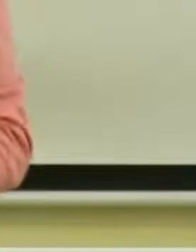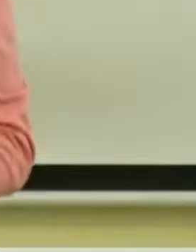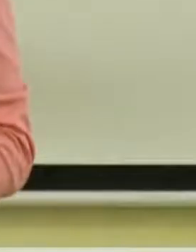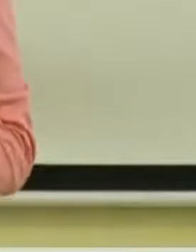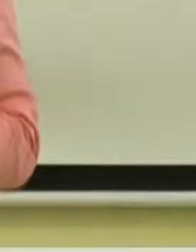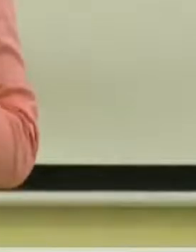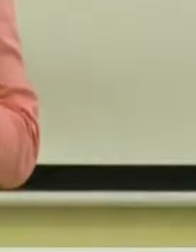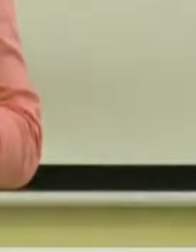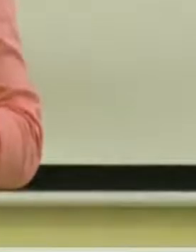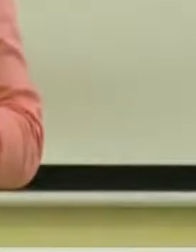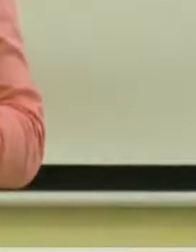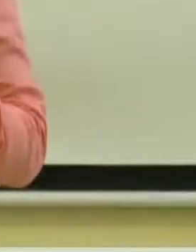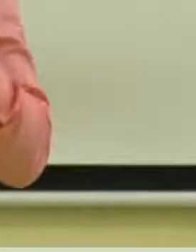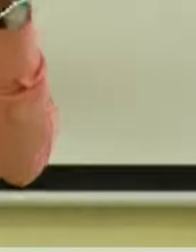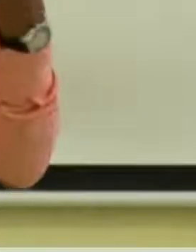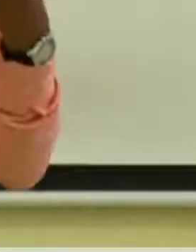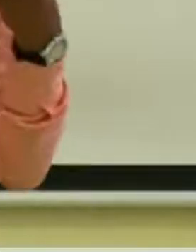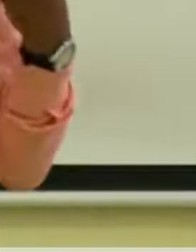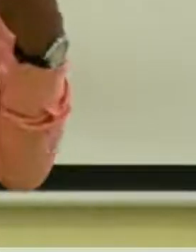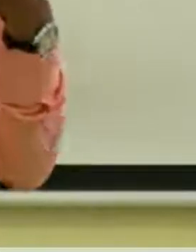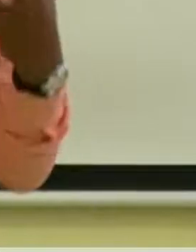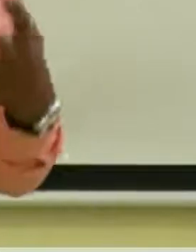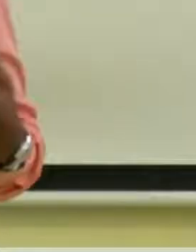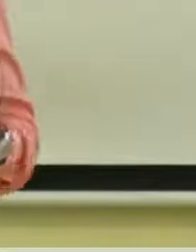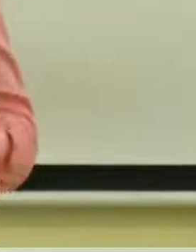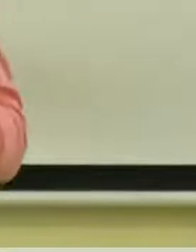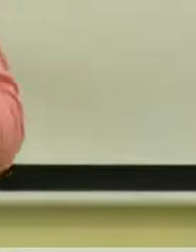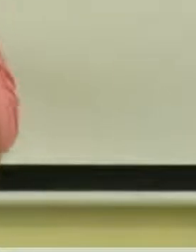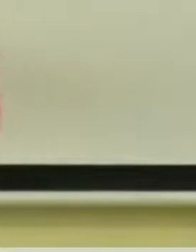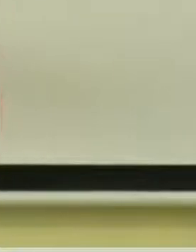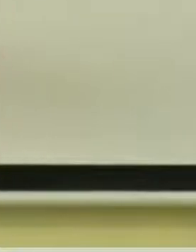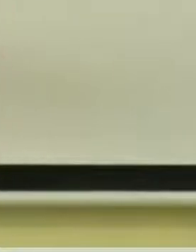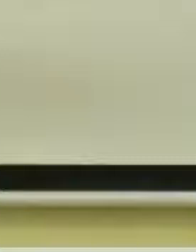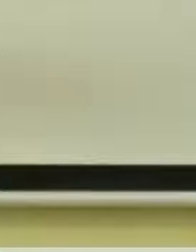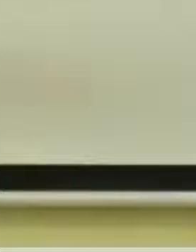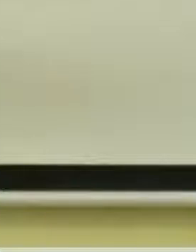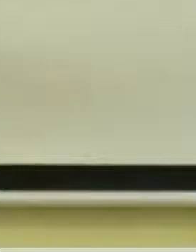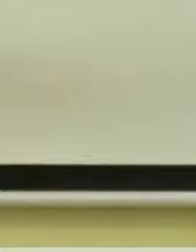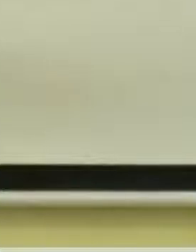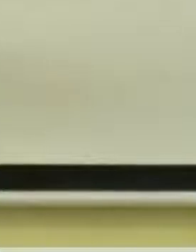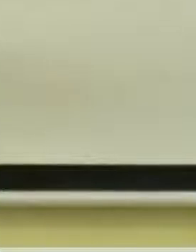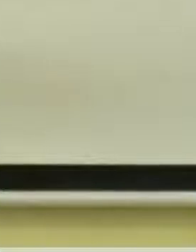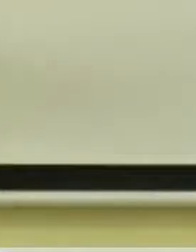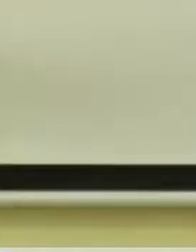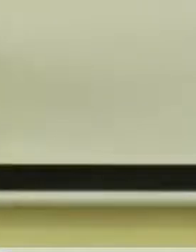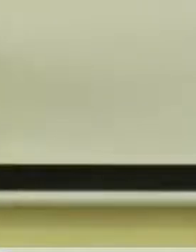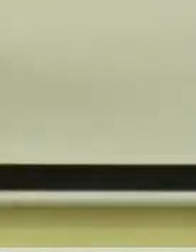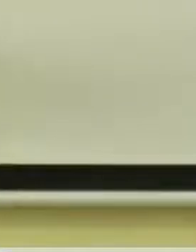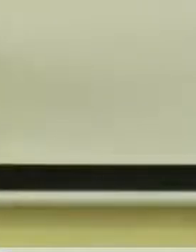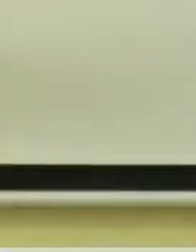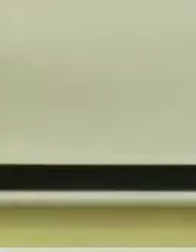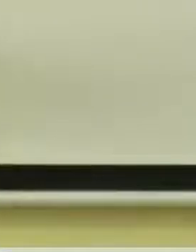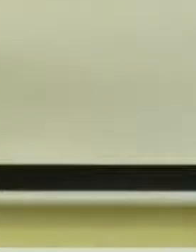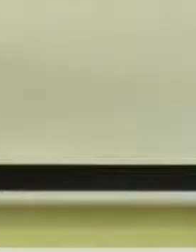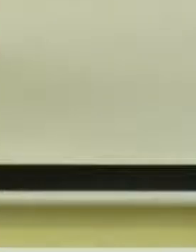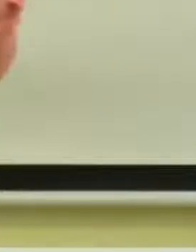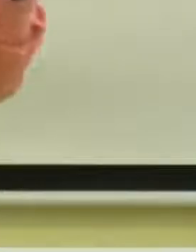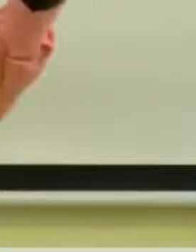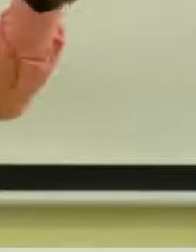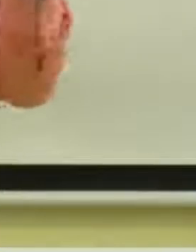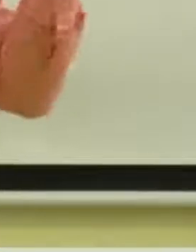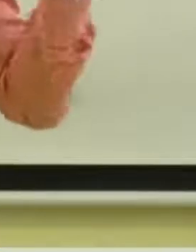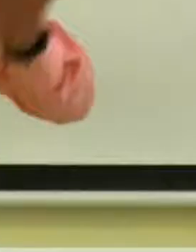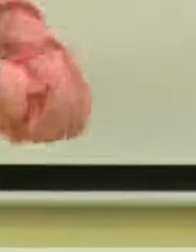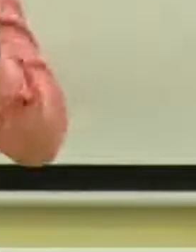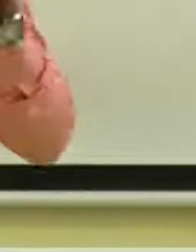p.m. and there's a proposal that we go for lunch, then come back, and perhaps